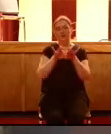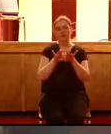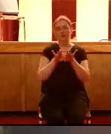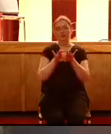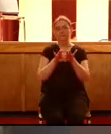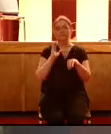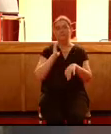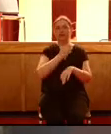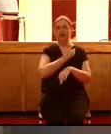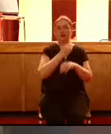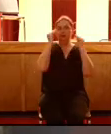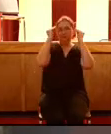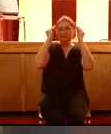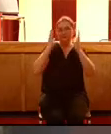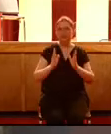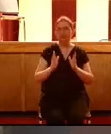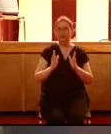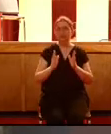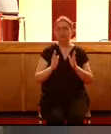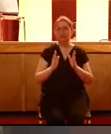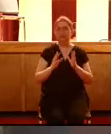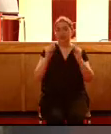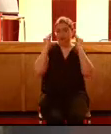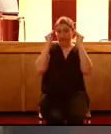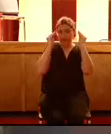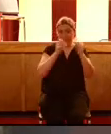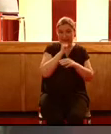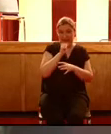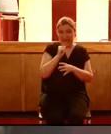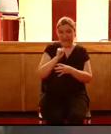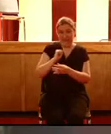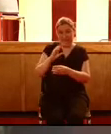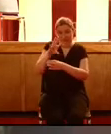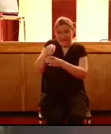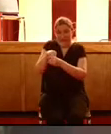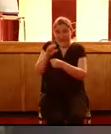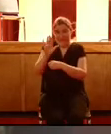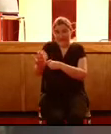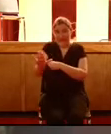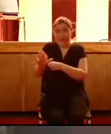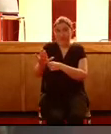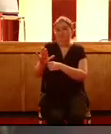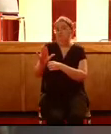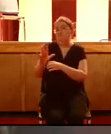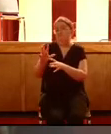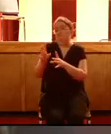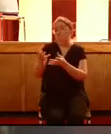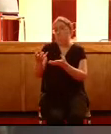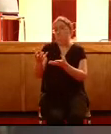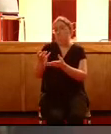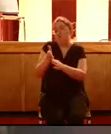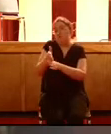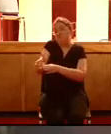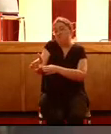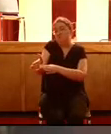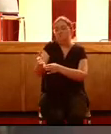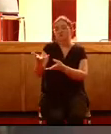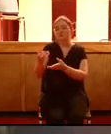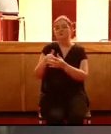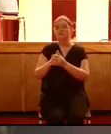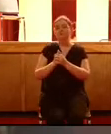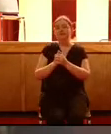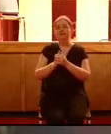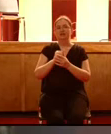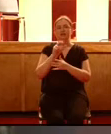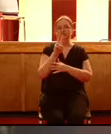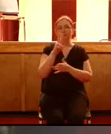our teachers that are teaching out of field has raised tremendously over the last 4 years. In